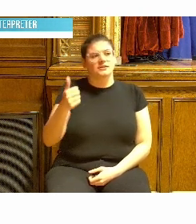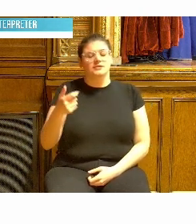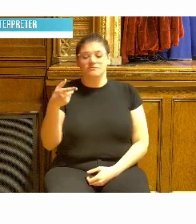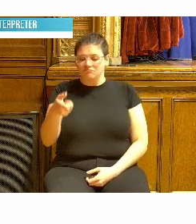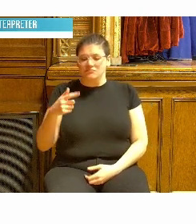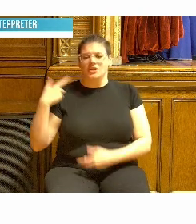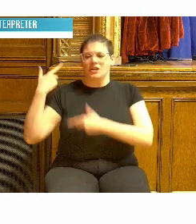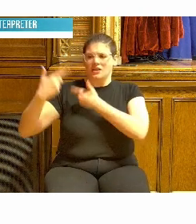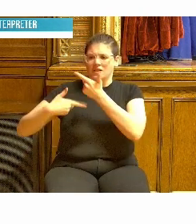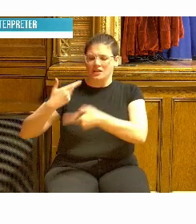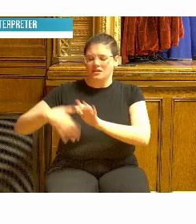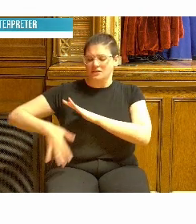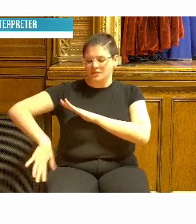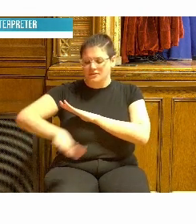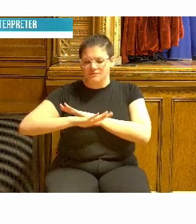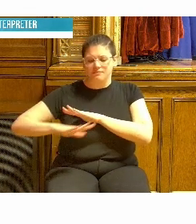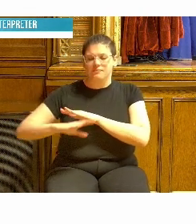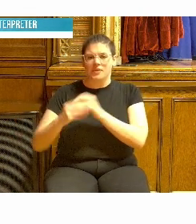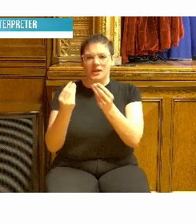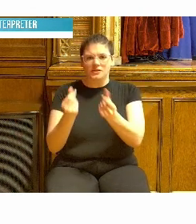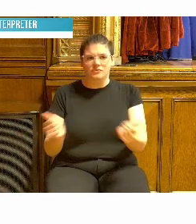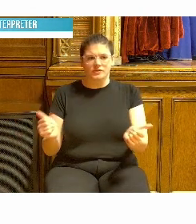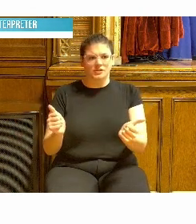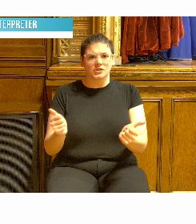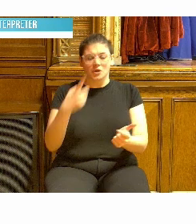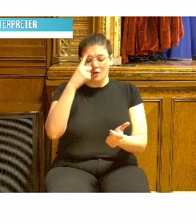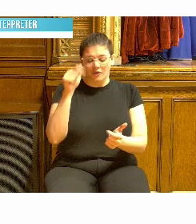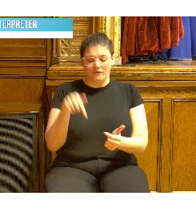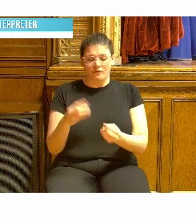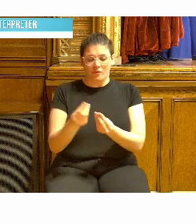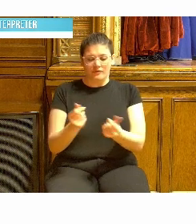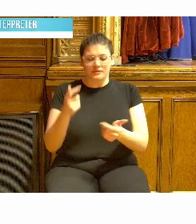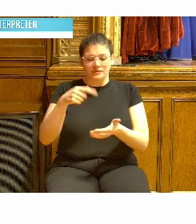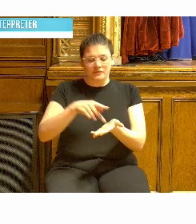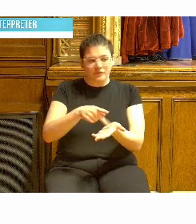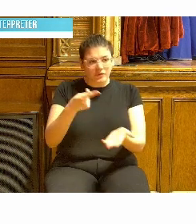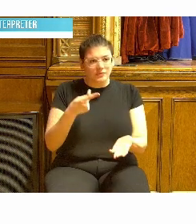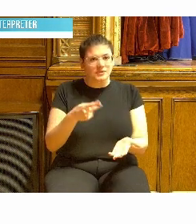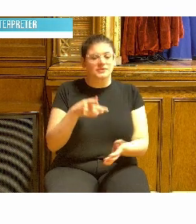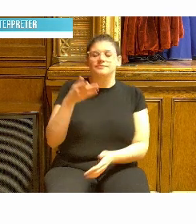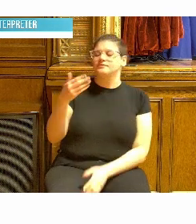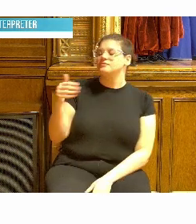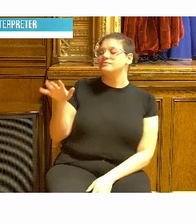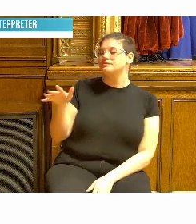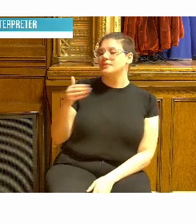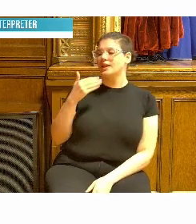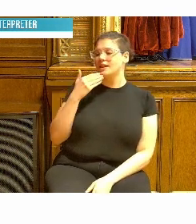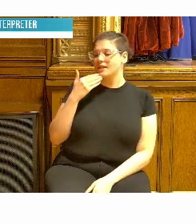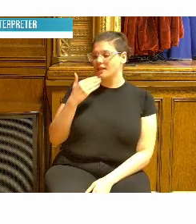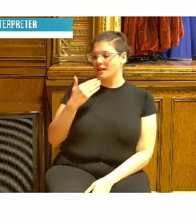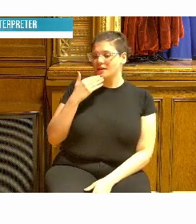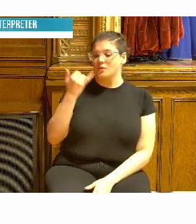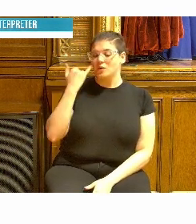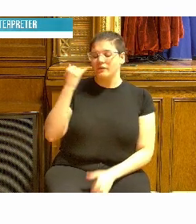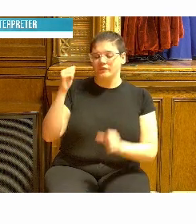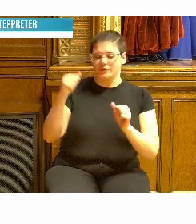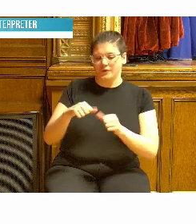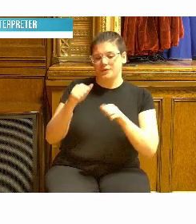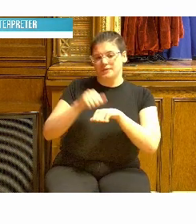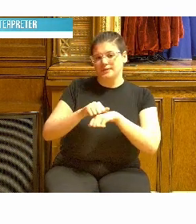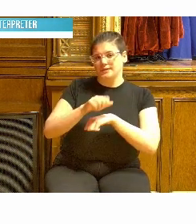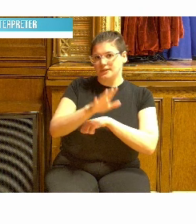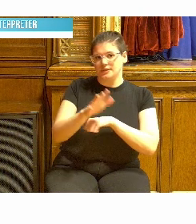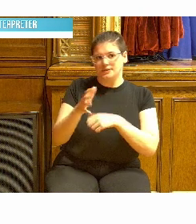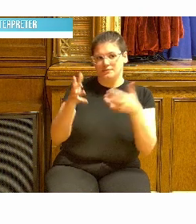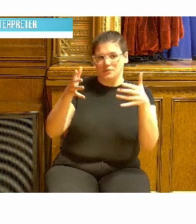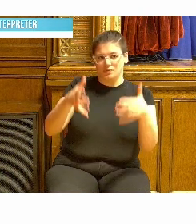lineage-based resolutions and bills for remedies for reparations. Thank you, Mr. Tremaine. If you could submit the rest of that, and then